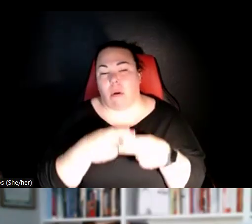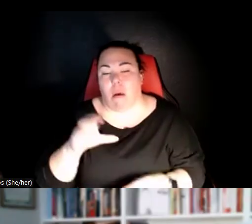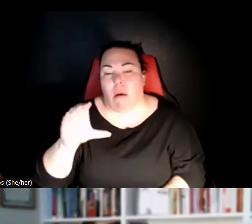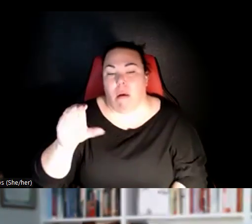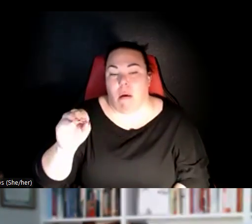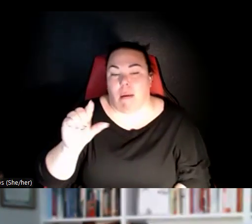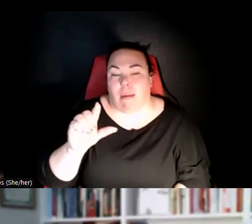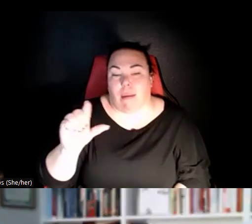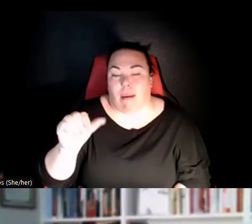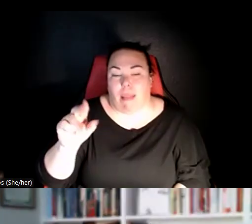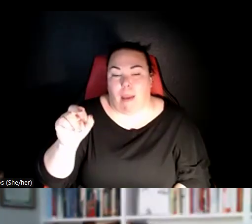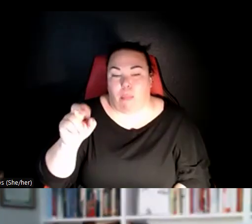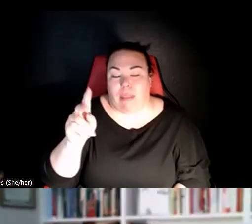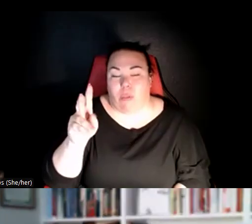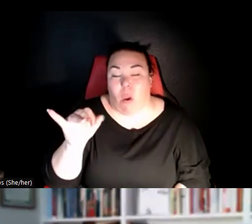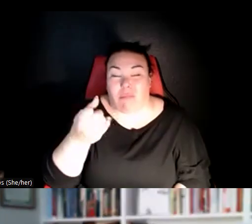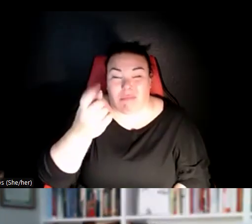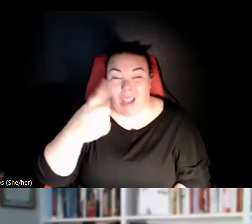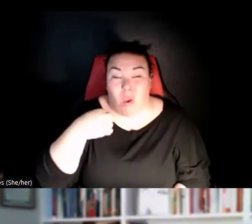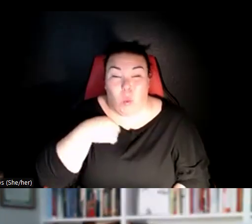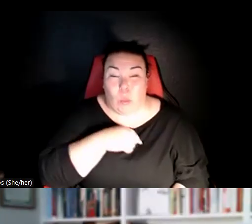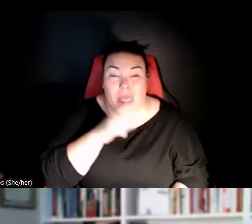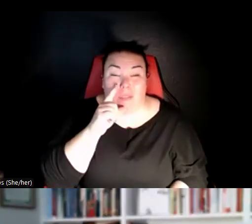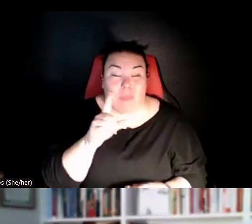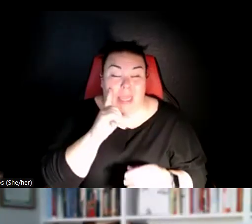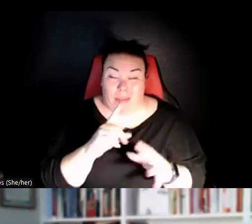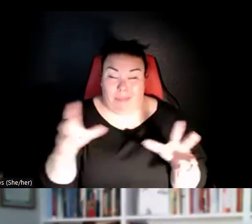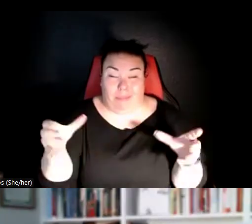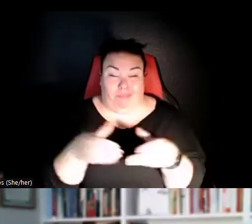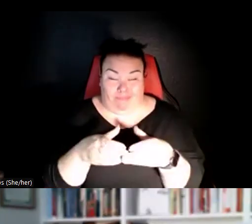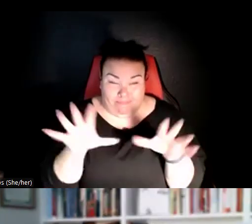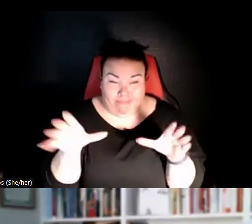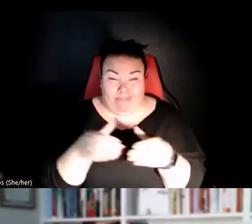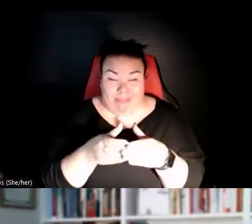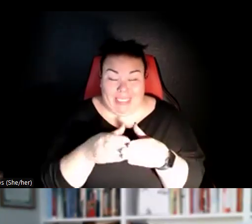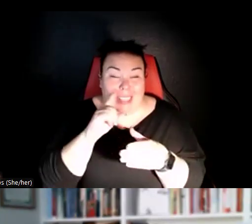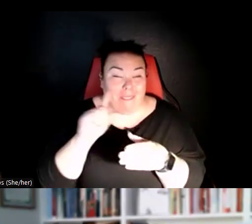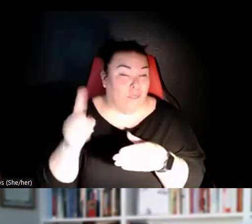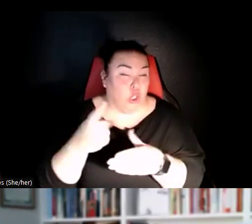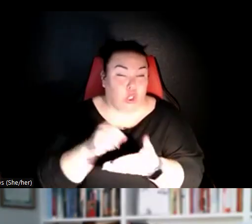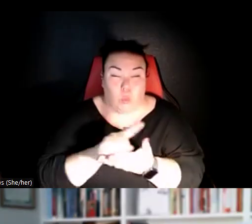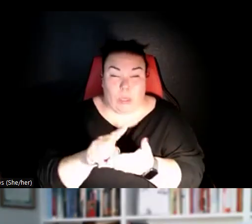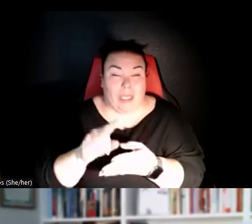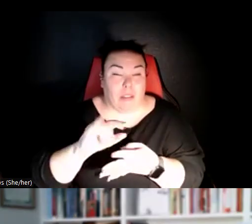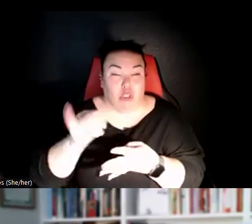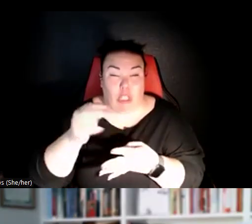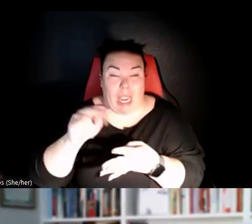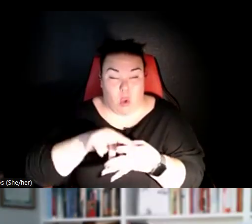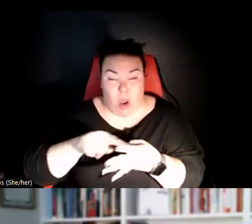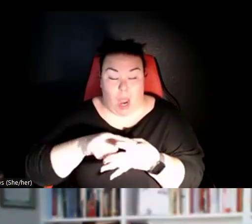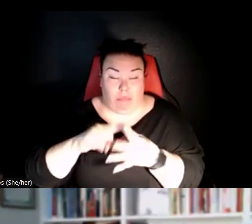meeting since January, the first week of the fires, Mm-hmm. talking about our services, working with our